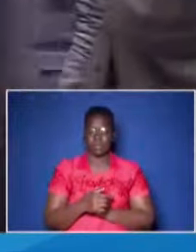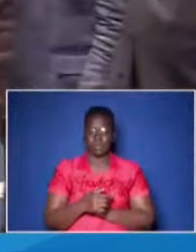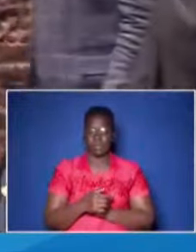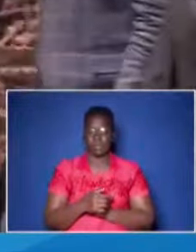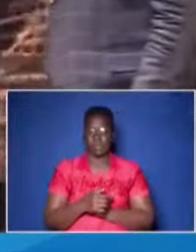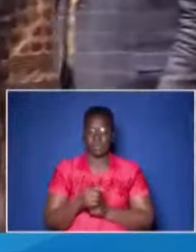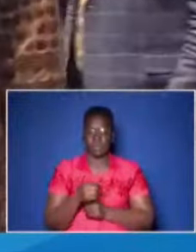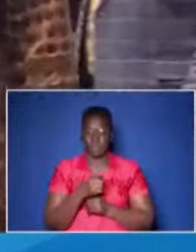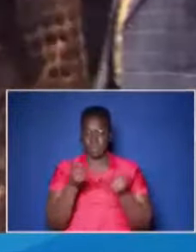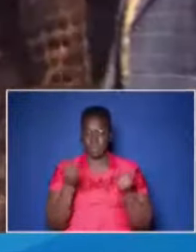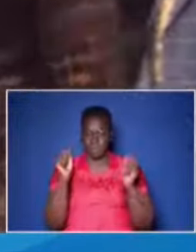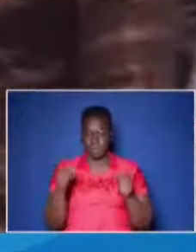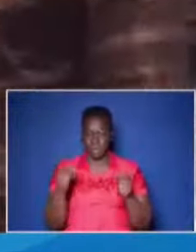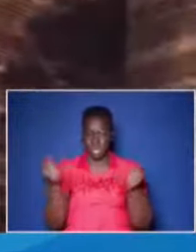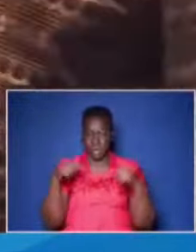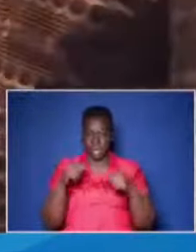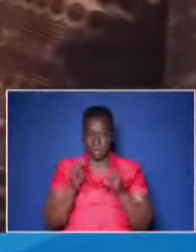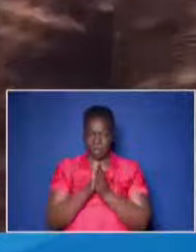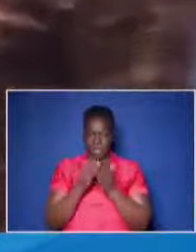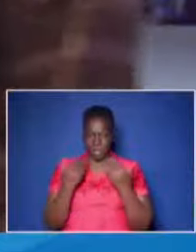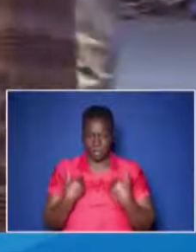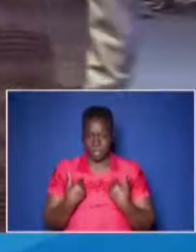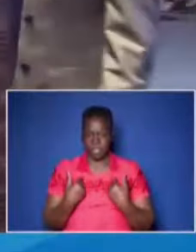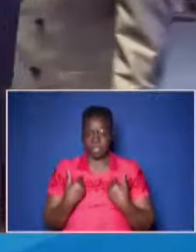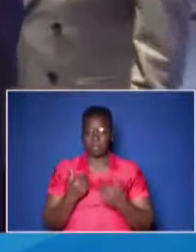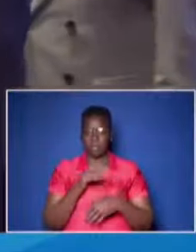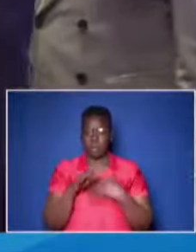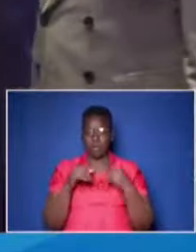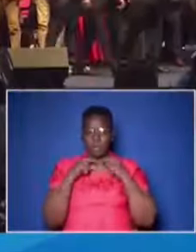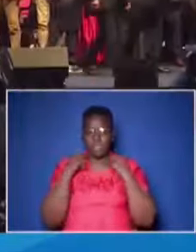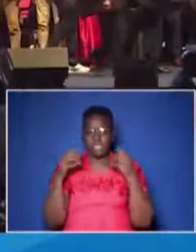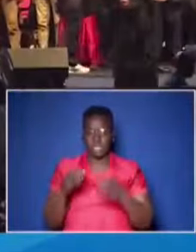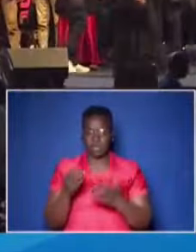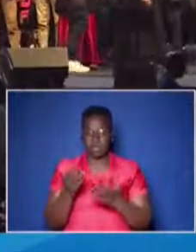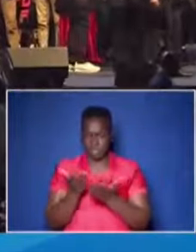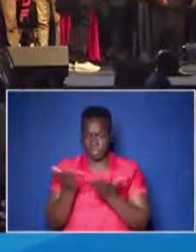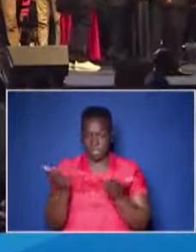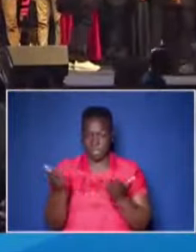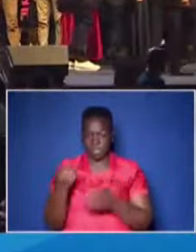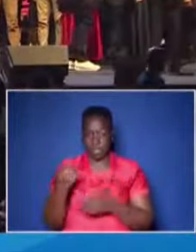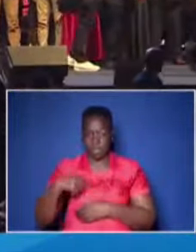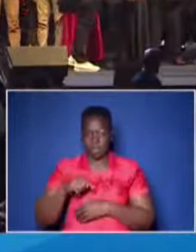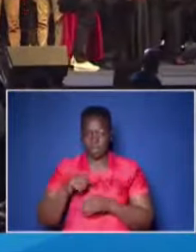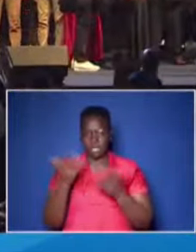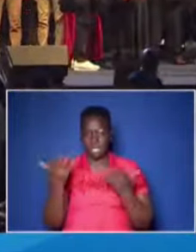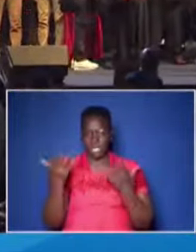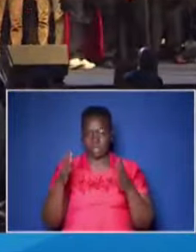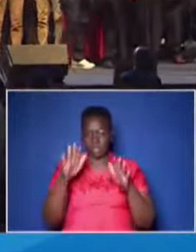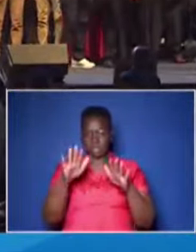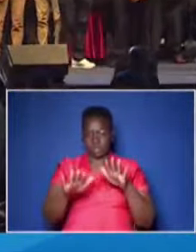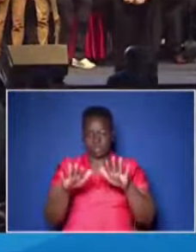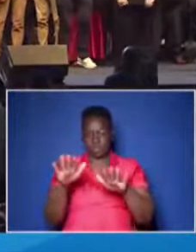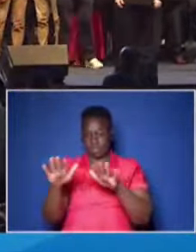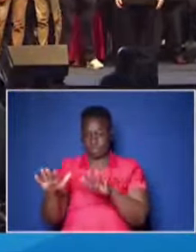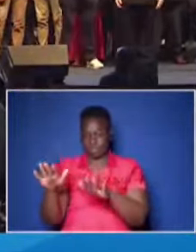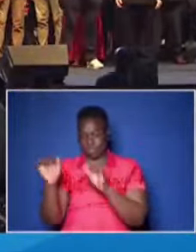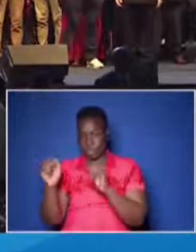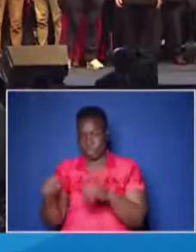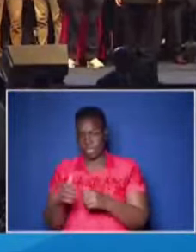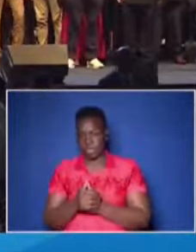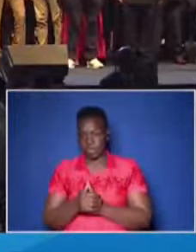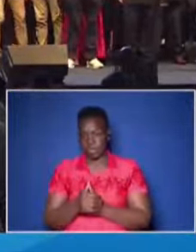these boxes we are going to agree that every